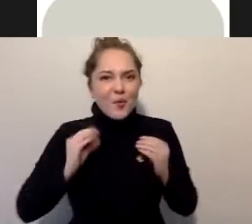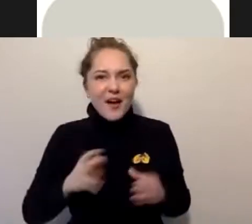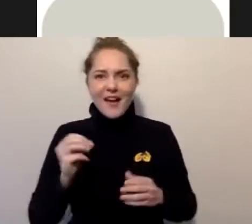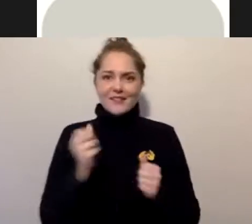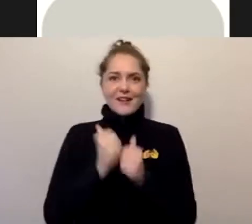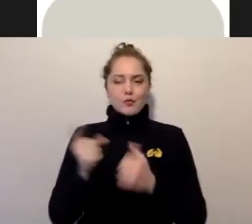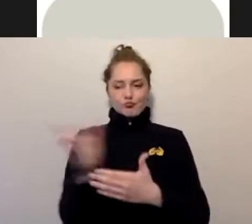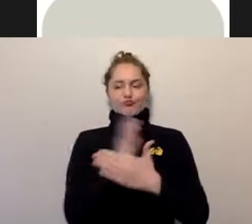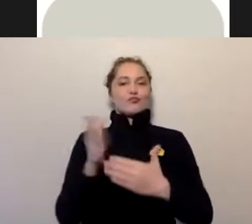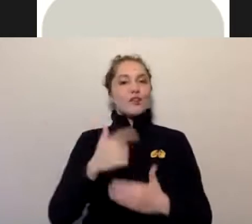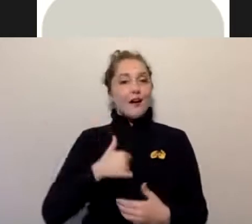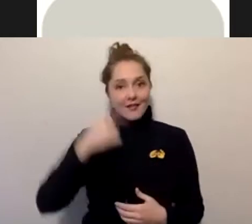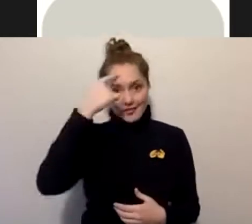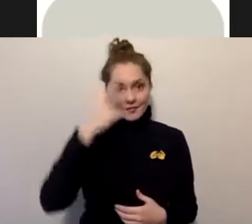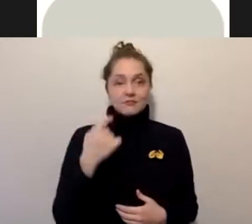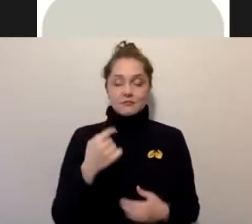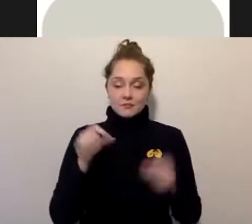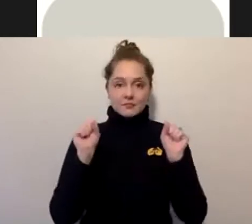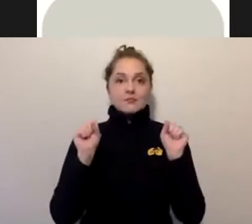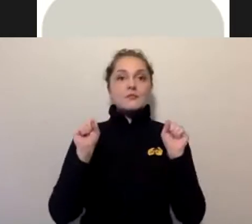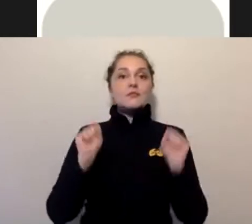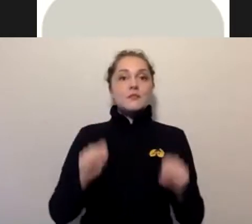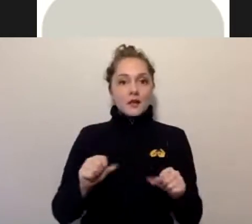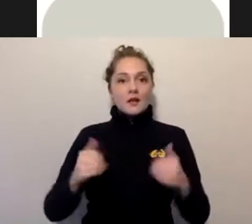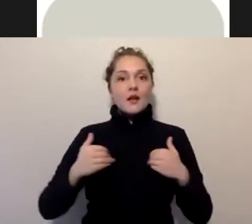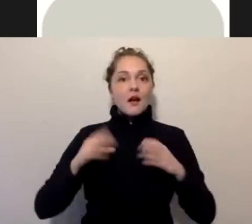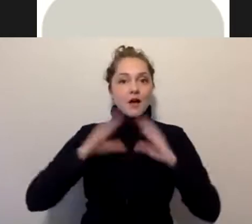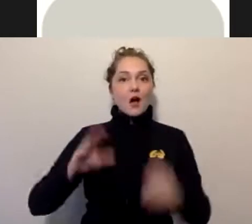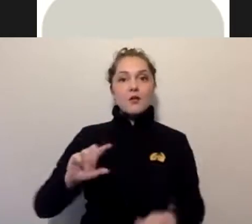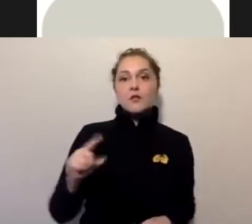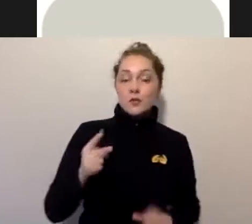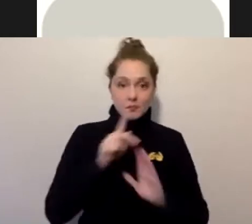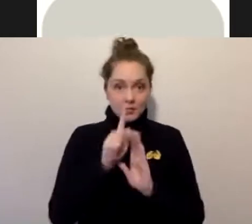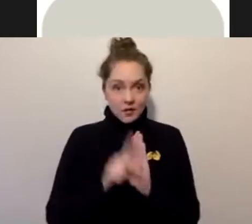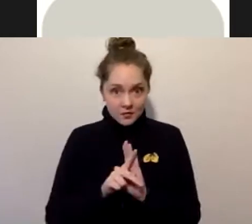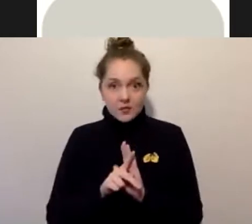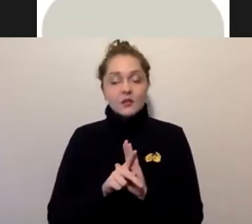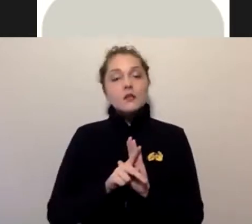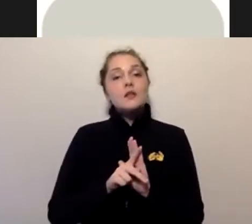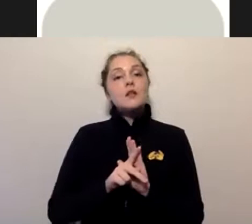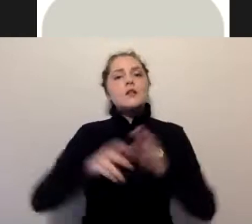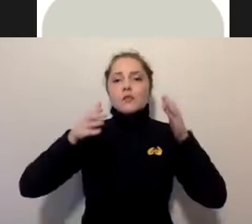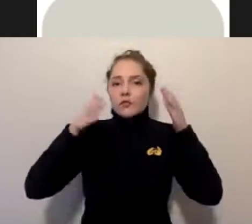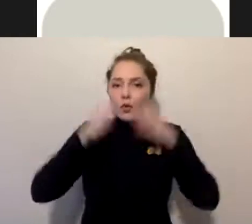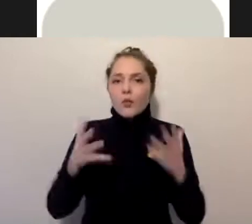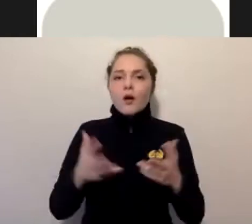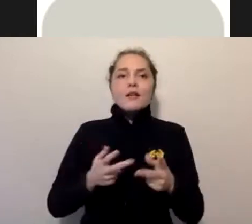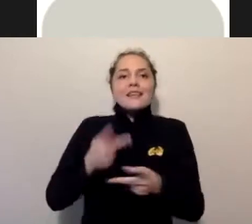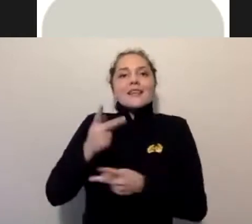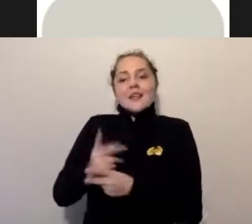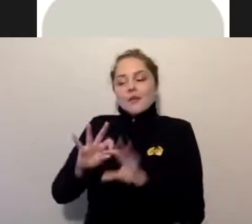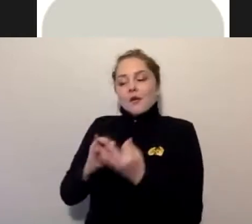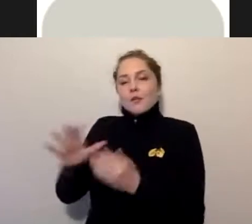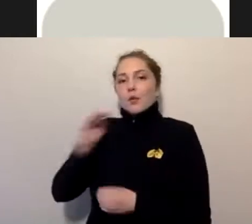I believe that there's an opportunity to enact housing first policies that focus on keeping families in their